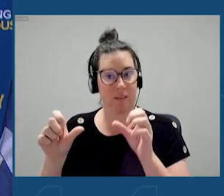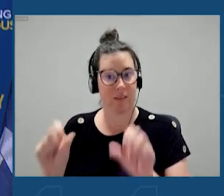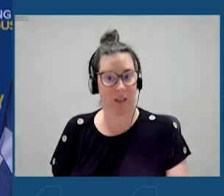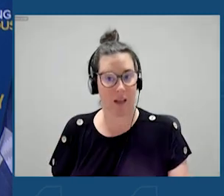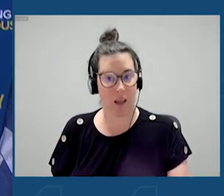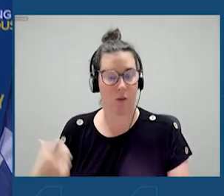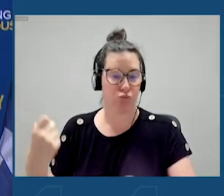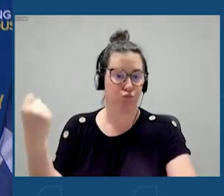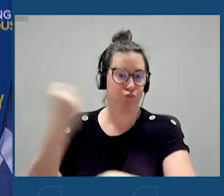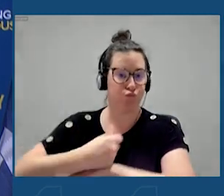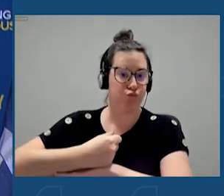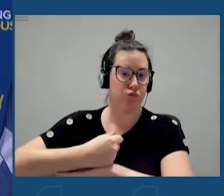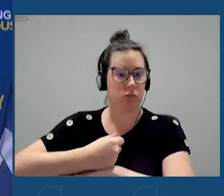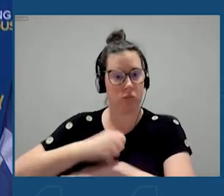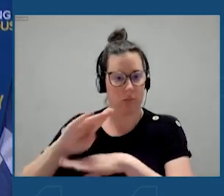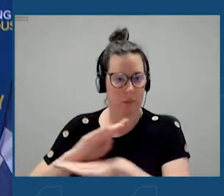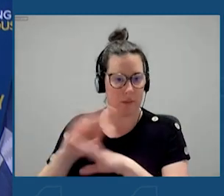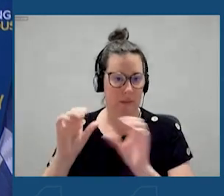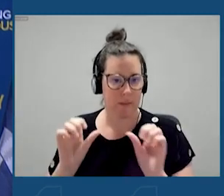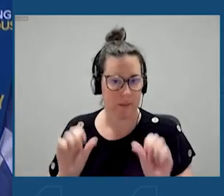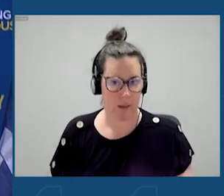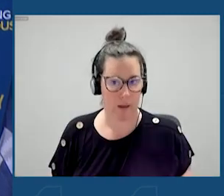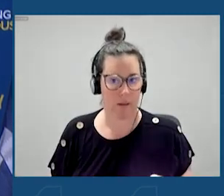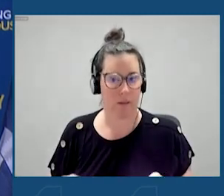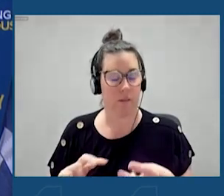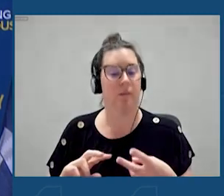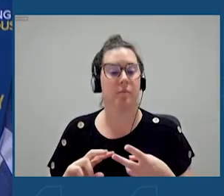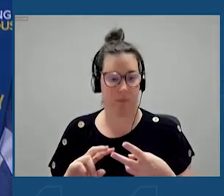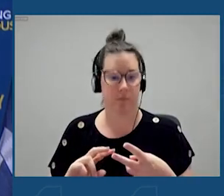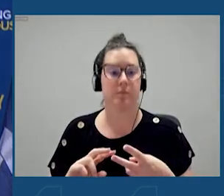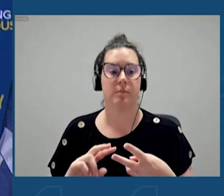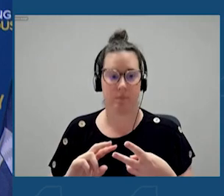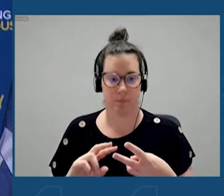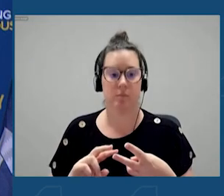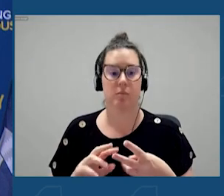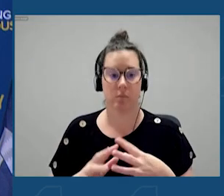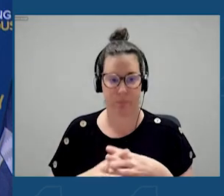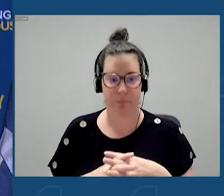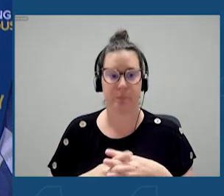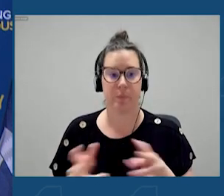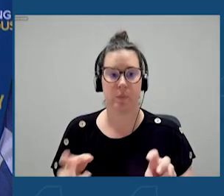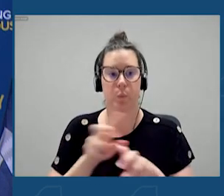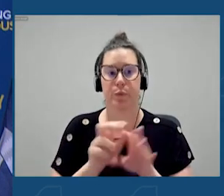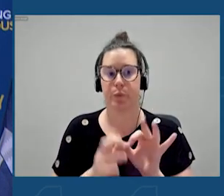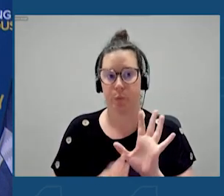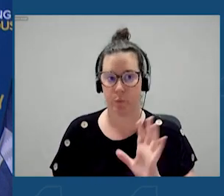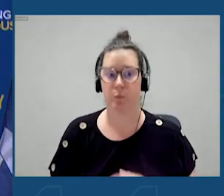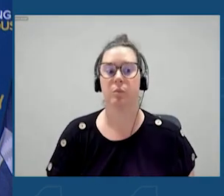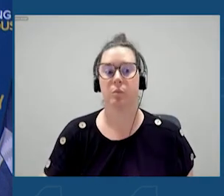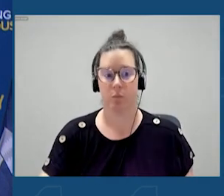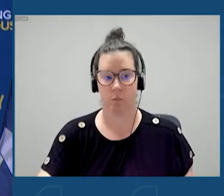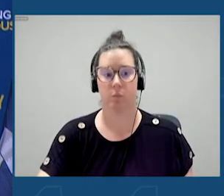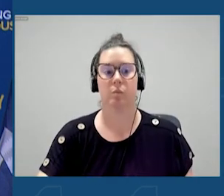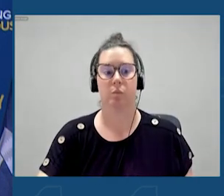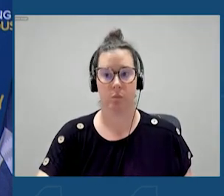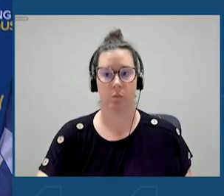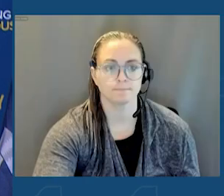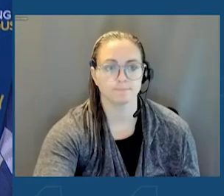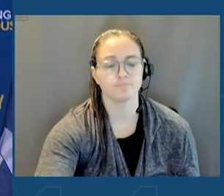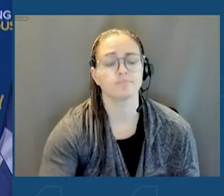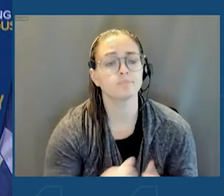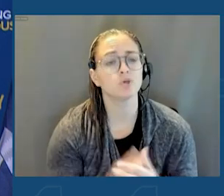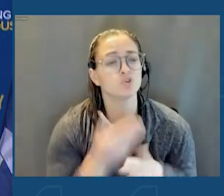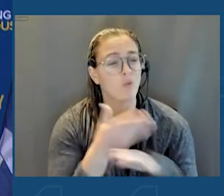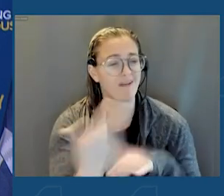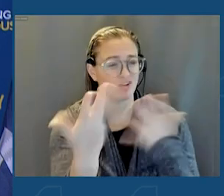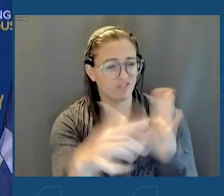out of business. And the second tool we've instituted now is that if a business continues to sell cannabis after they've already gotten a violation,